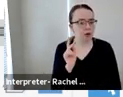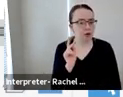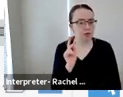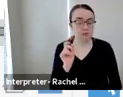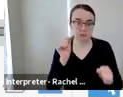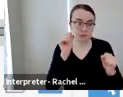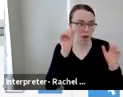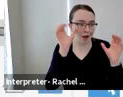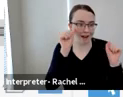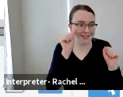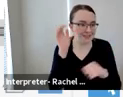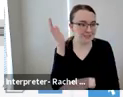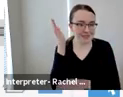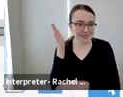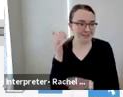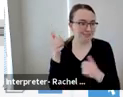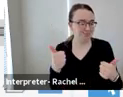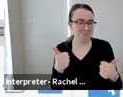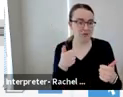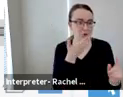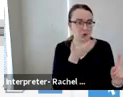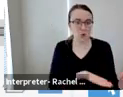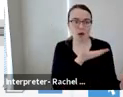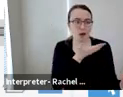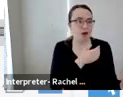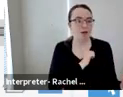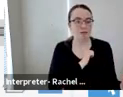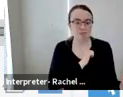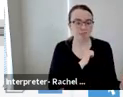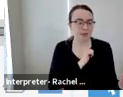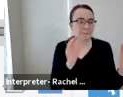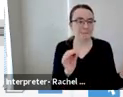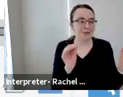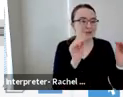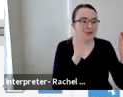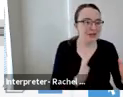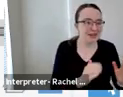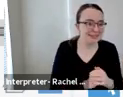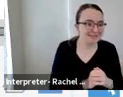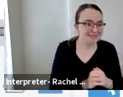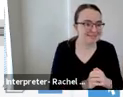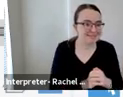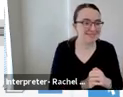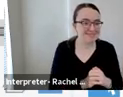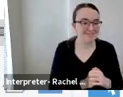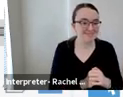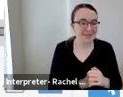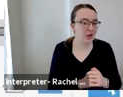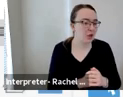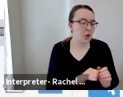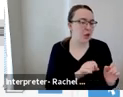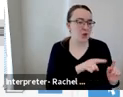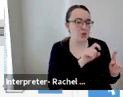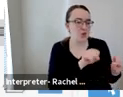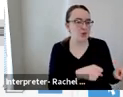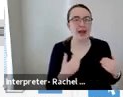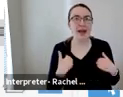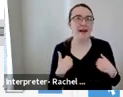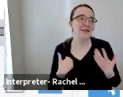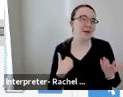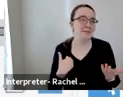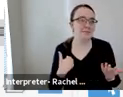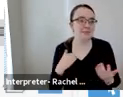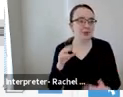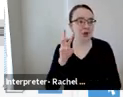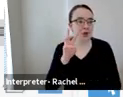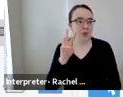awesome presentation, just awesome. You are a magician. I think you could just have a